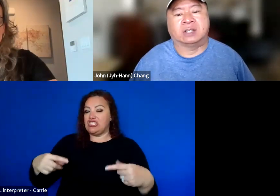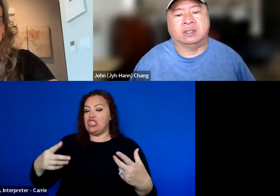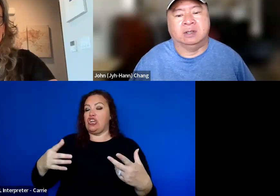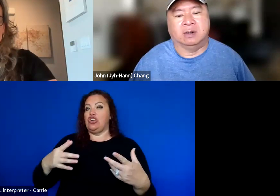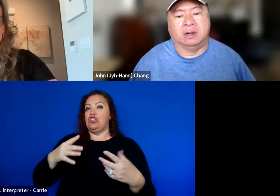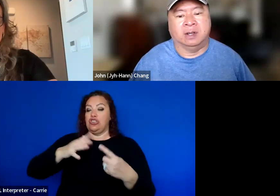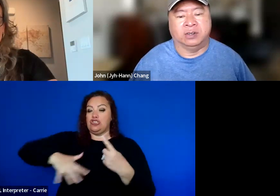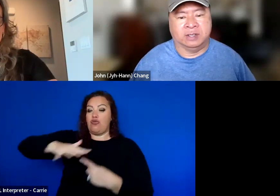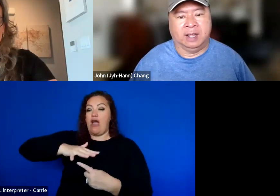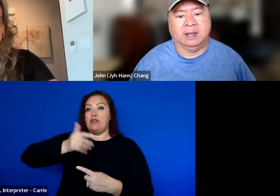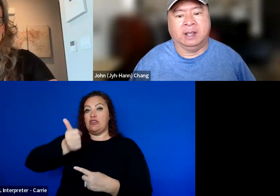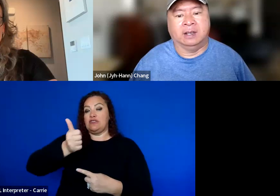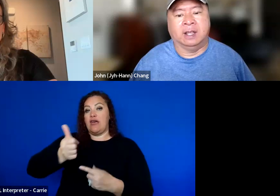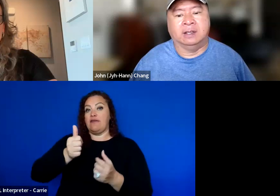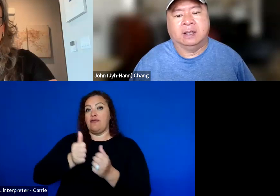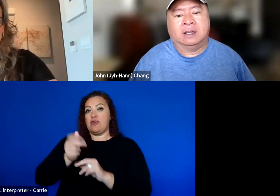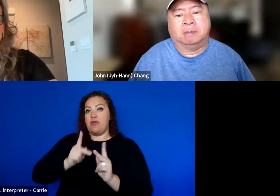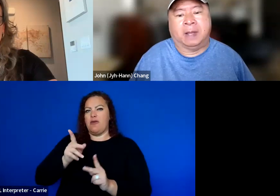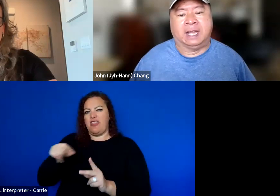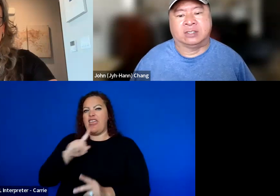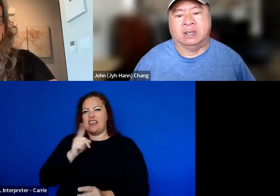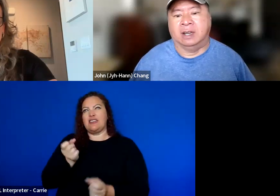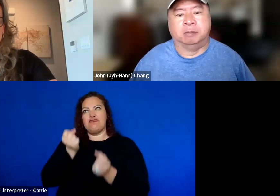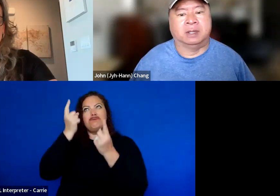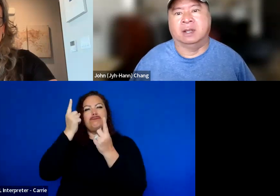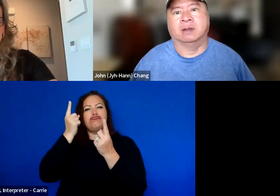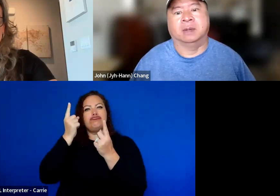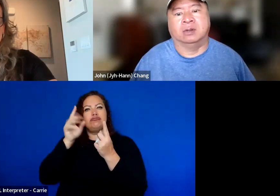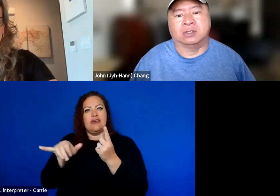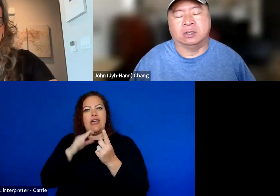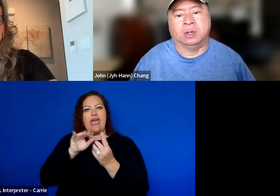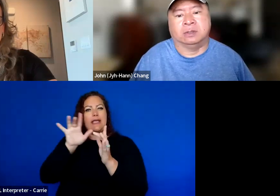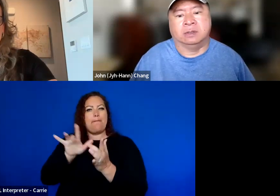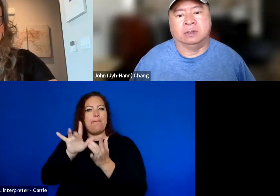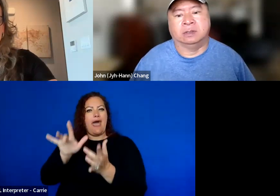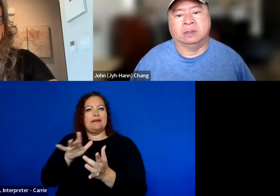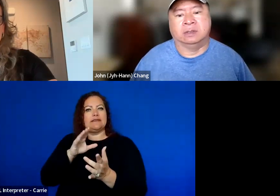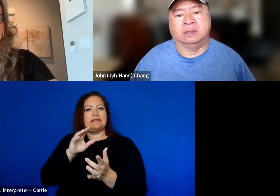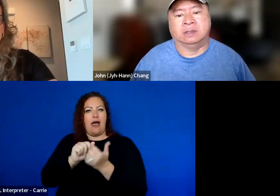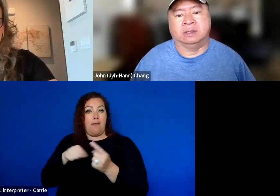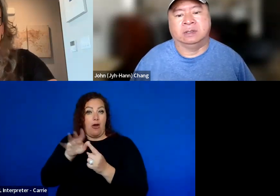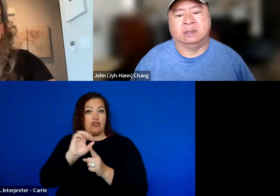people who actually are understanding and compassionate and empathetic about your situation.